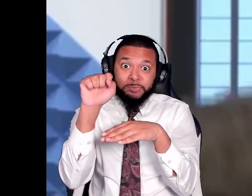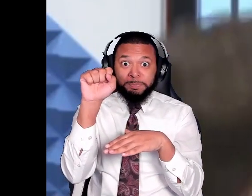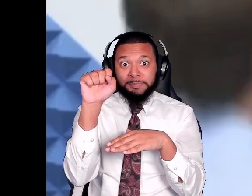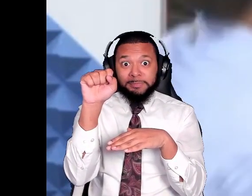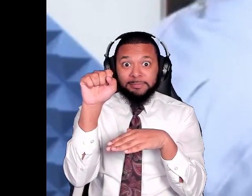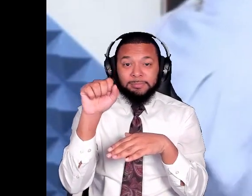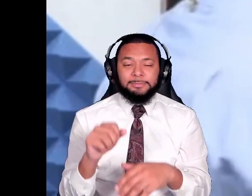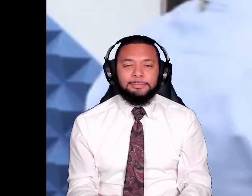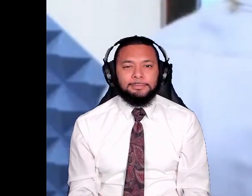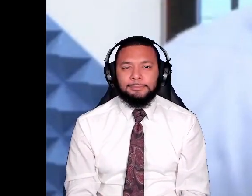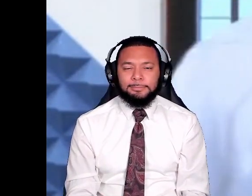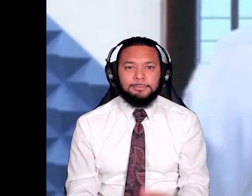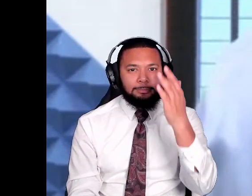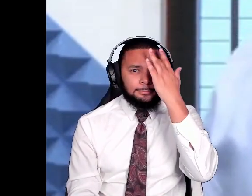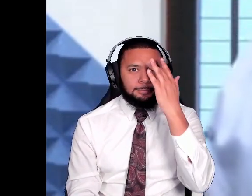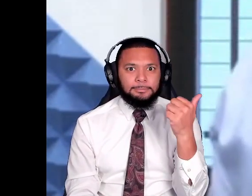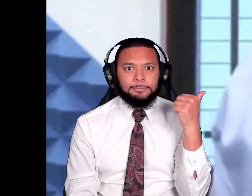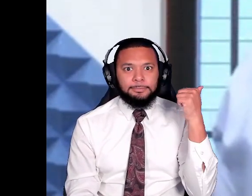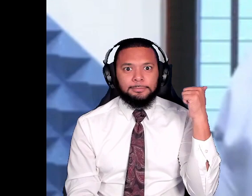Okay.